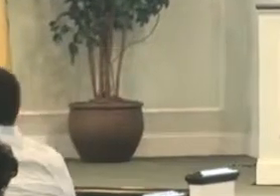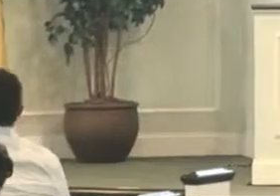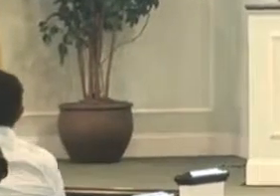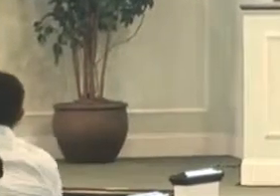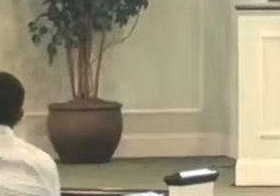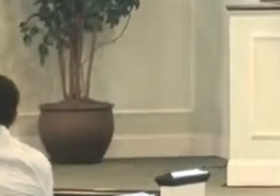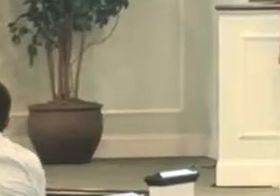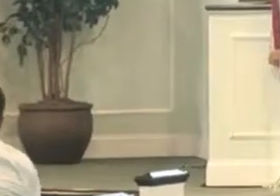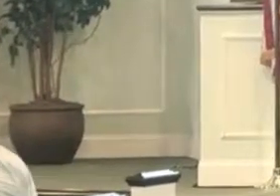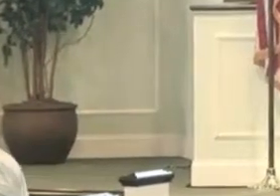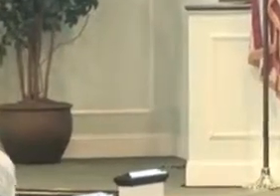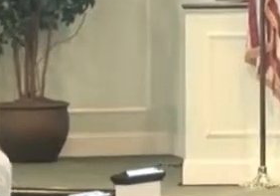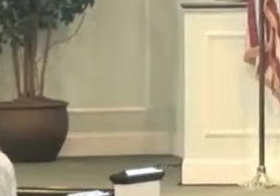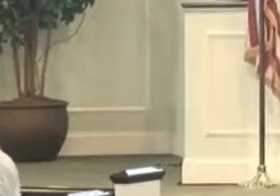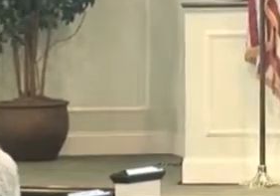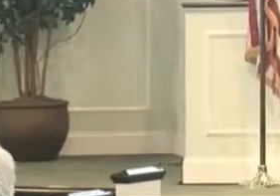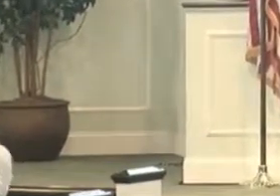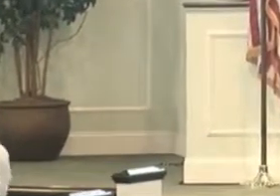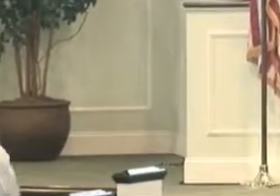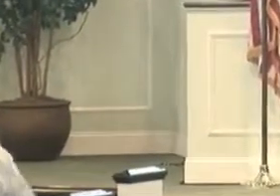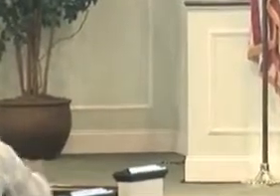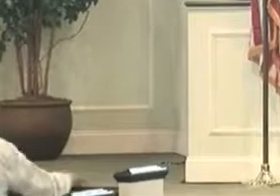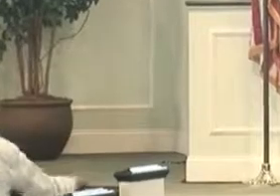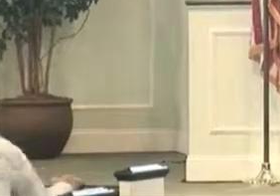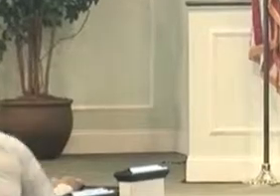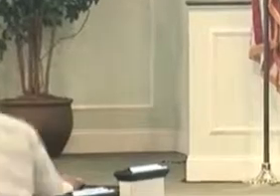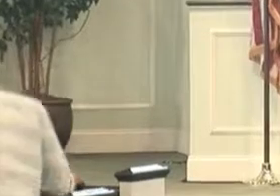stand for our closing song, I Love to Tell the Story.